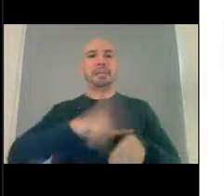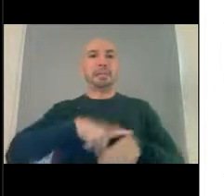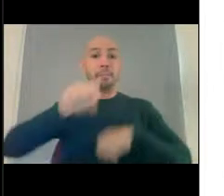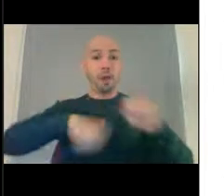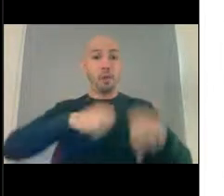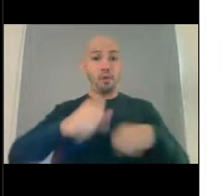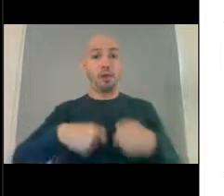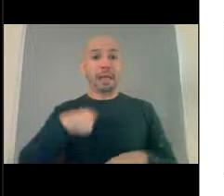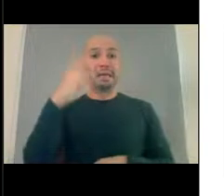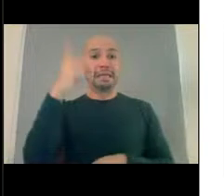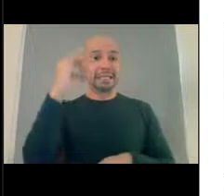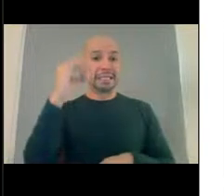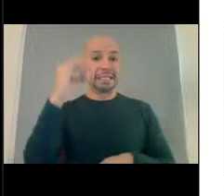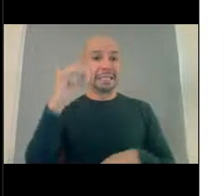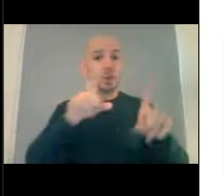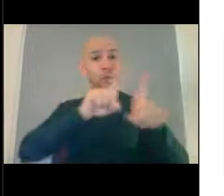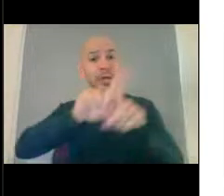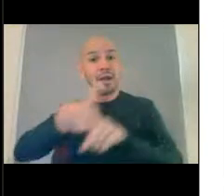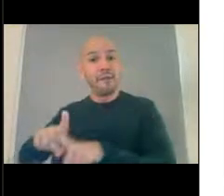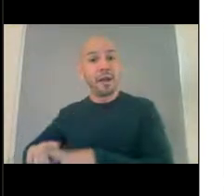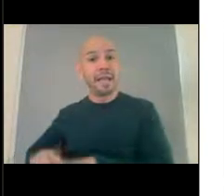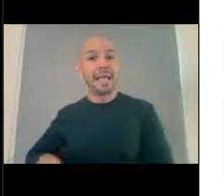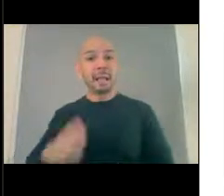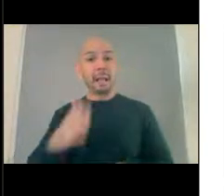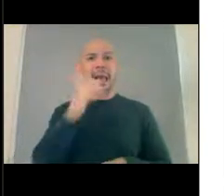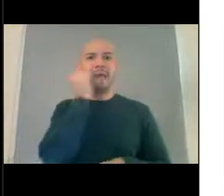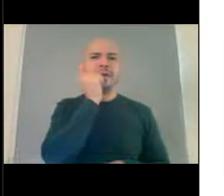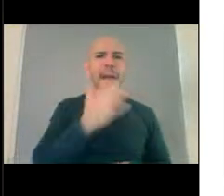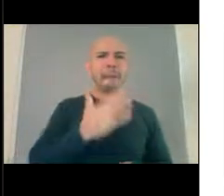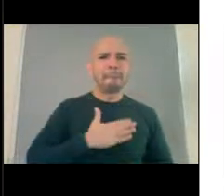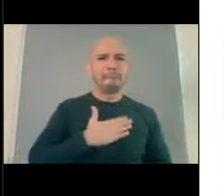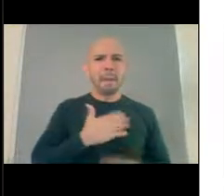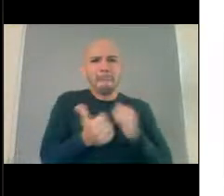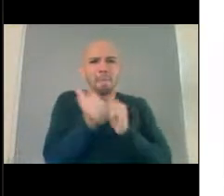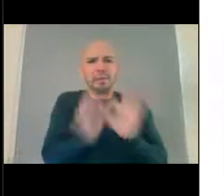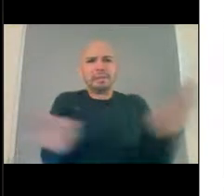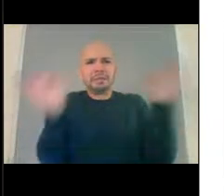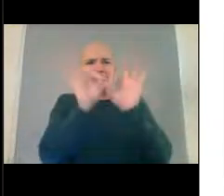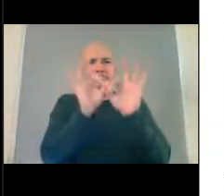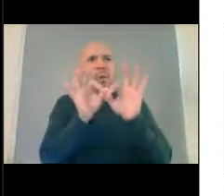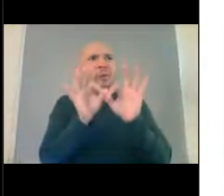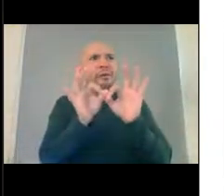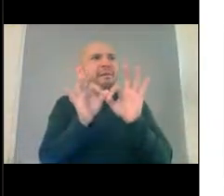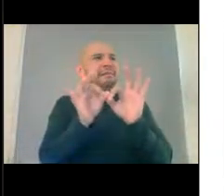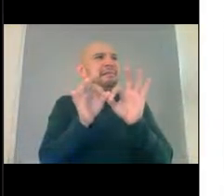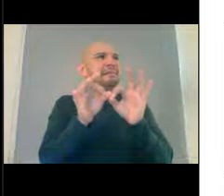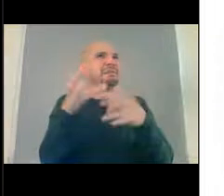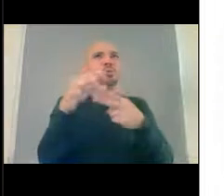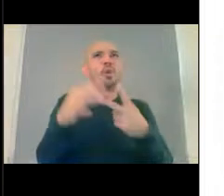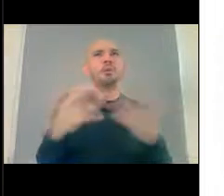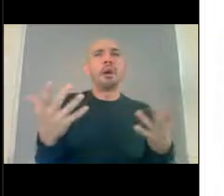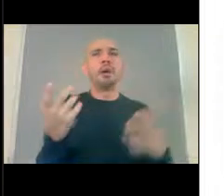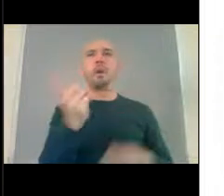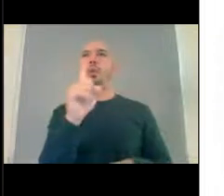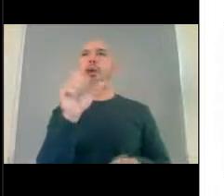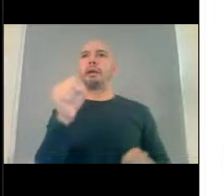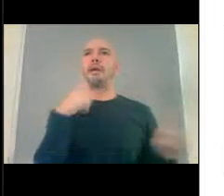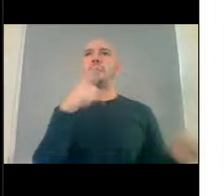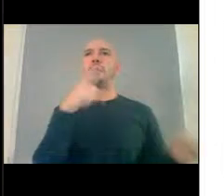things of course my big decision every day was where where to have a danish and so i i did a little bit of